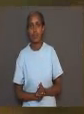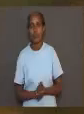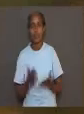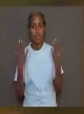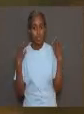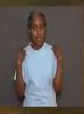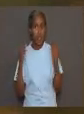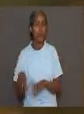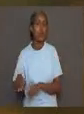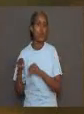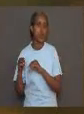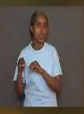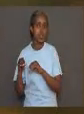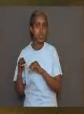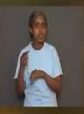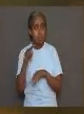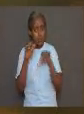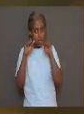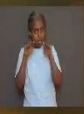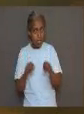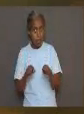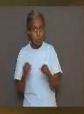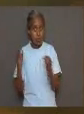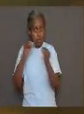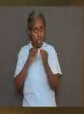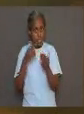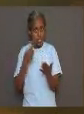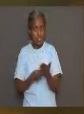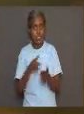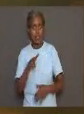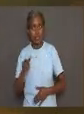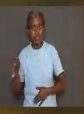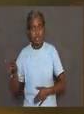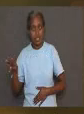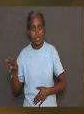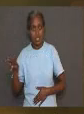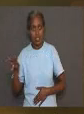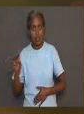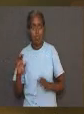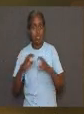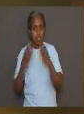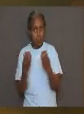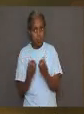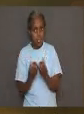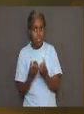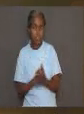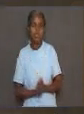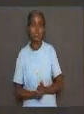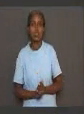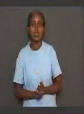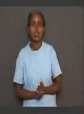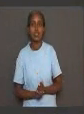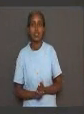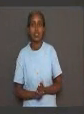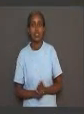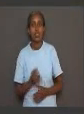Hello, students. Were you able to add these vectors by their components?